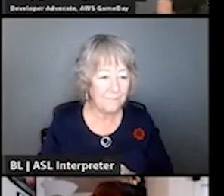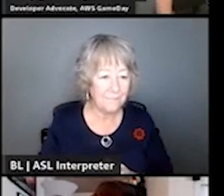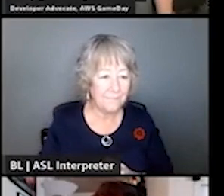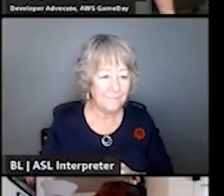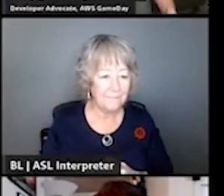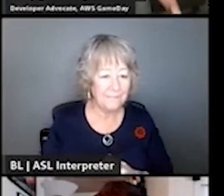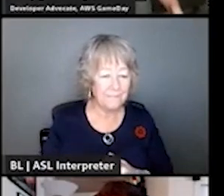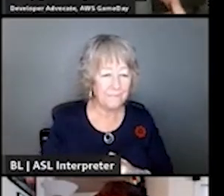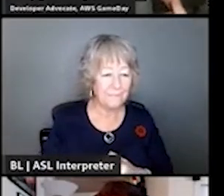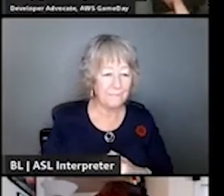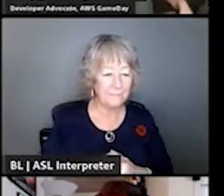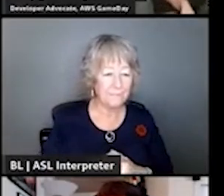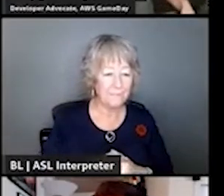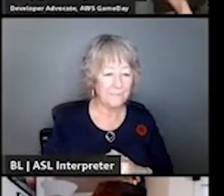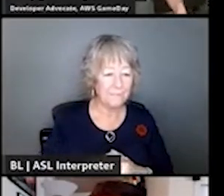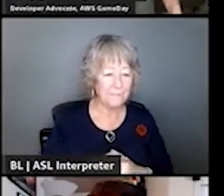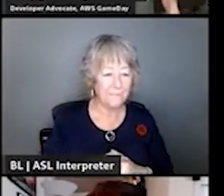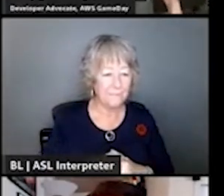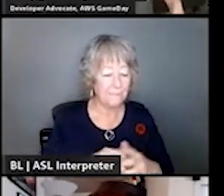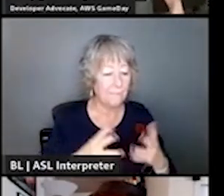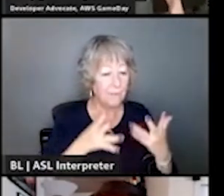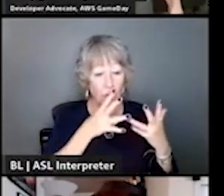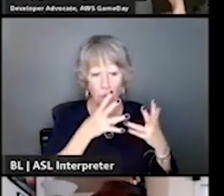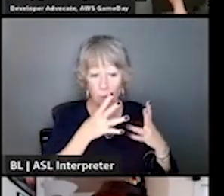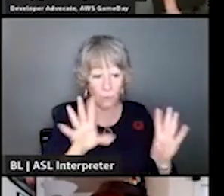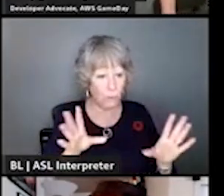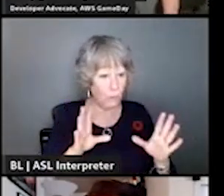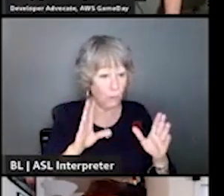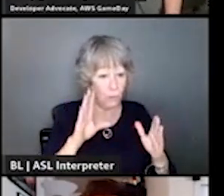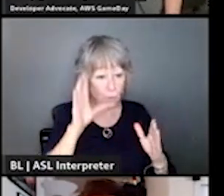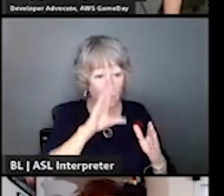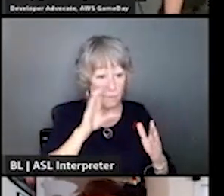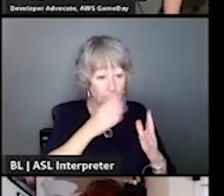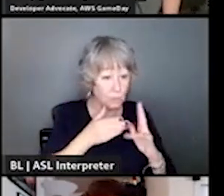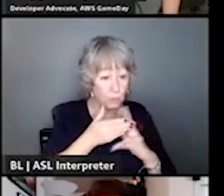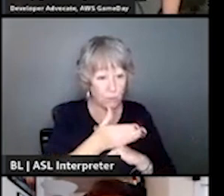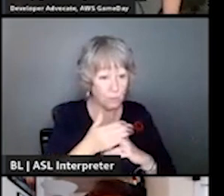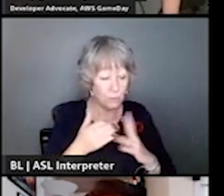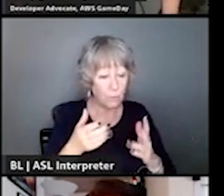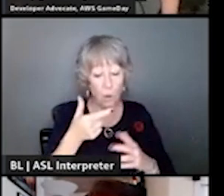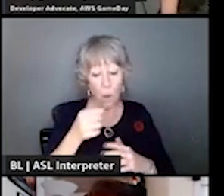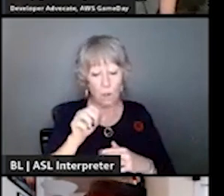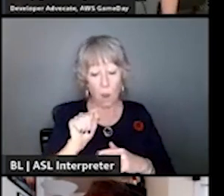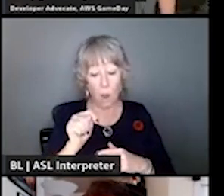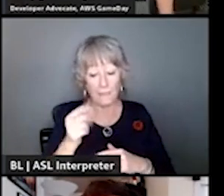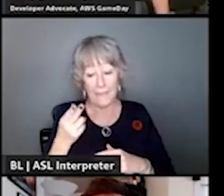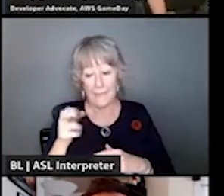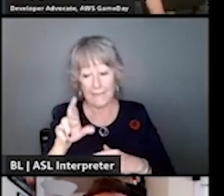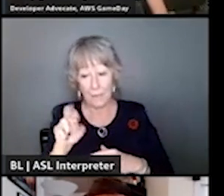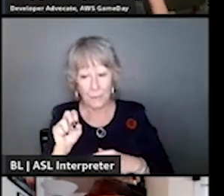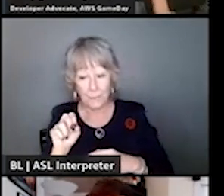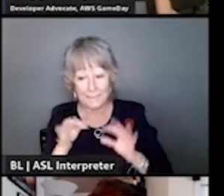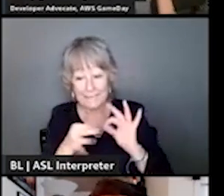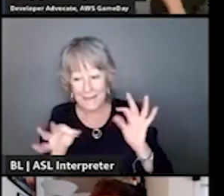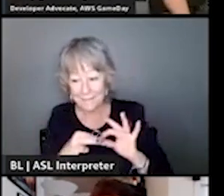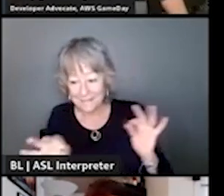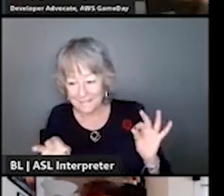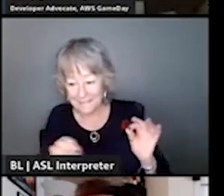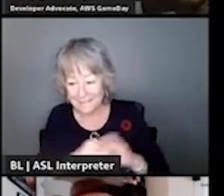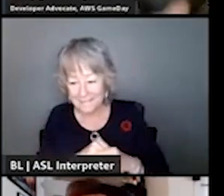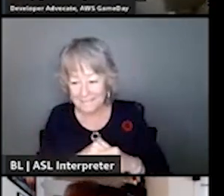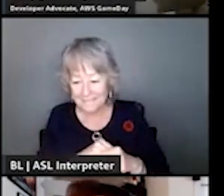go. You mean you don't want to search through all of my got here statements? You don't want to have all those indexed? But I don't see why